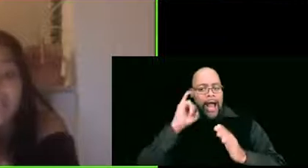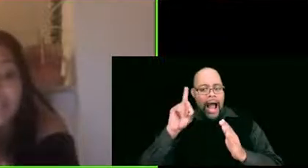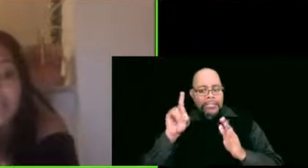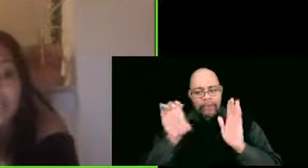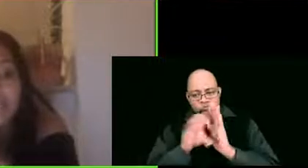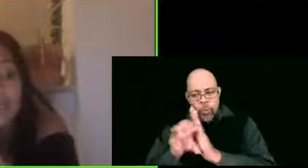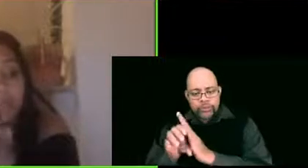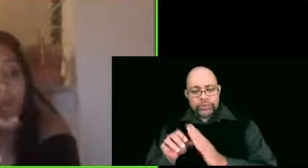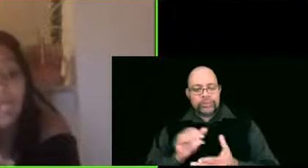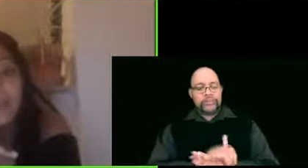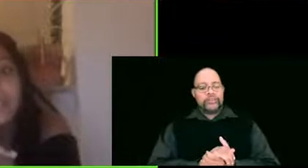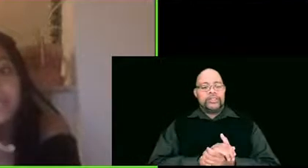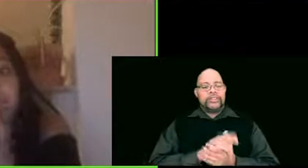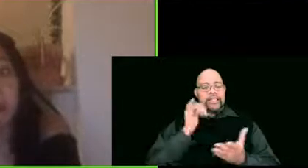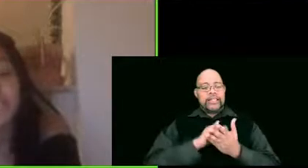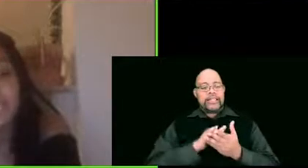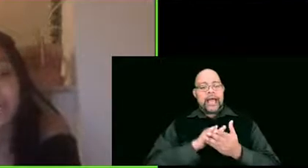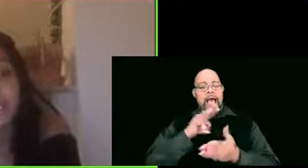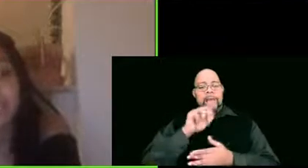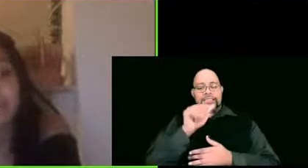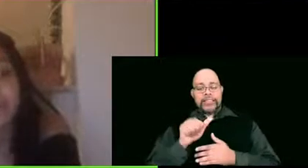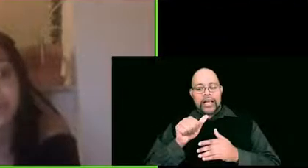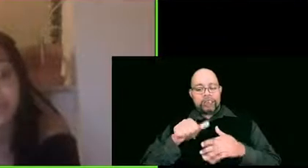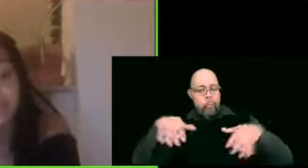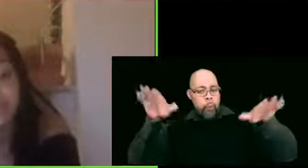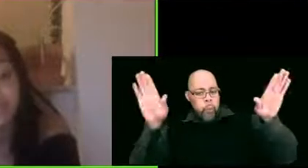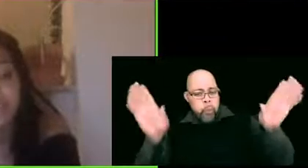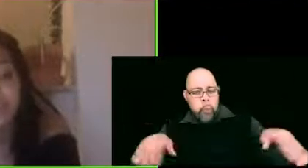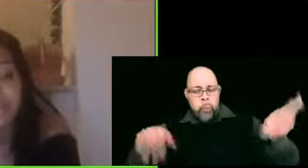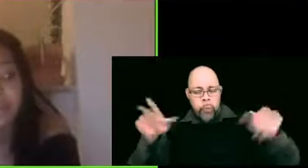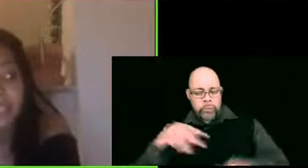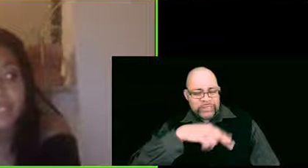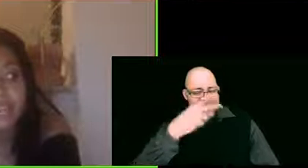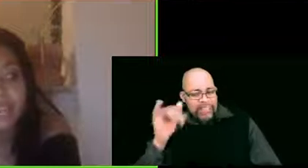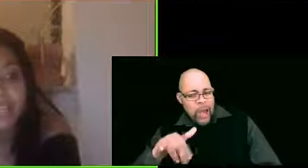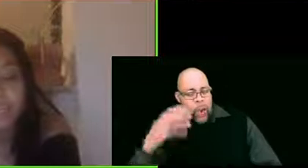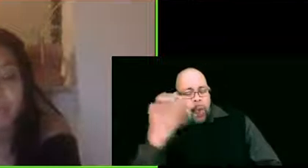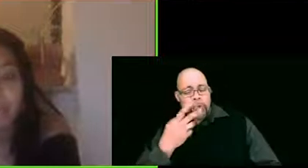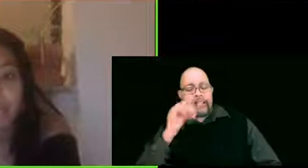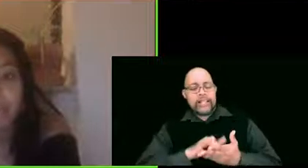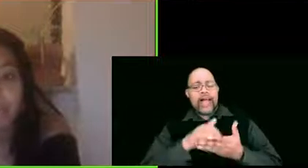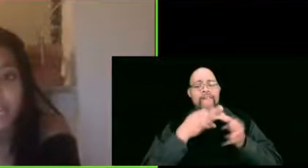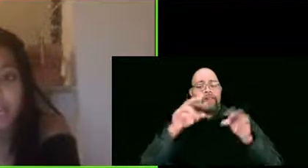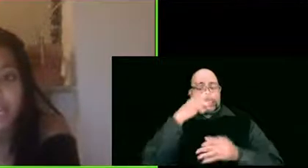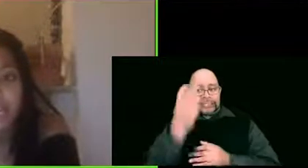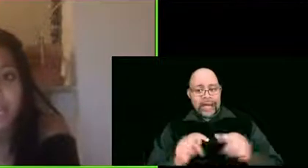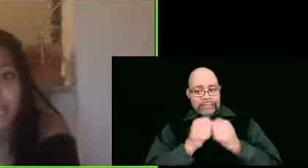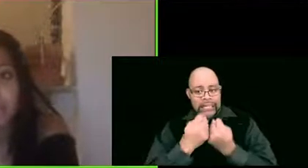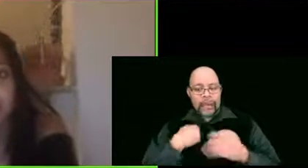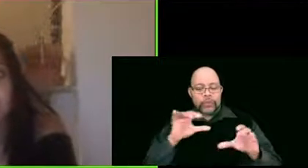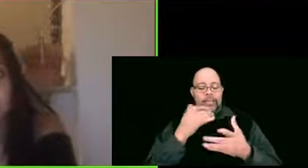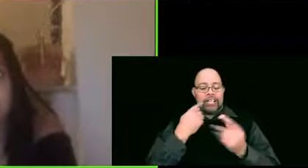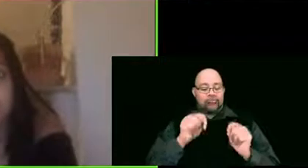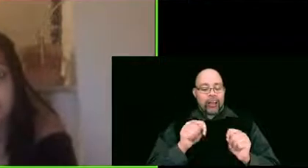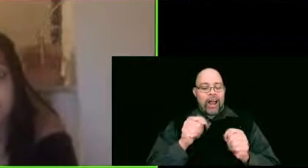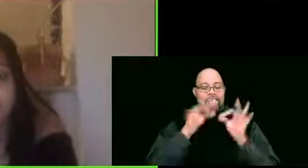taking ID photos. And we were also biopsying the mantas that are passing through as well. So it was a team of people working on freediving, and I